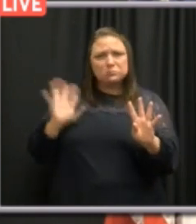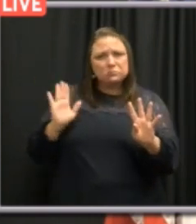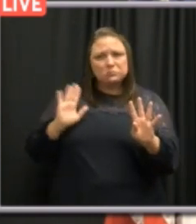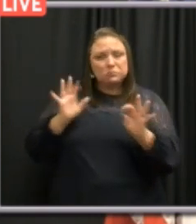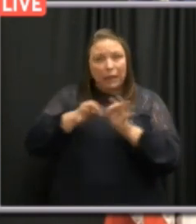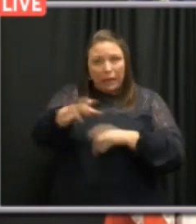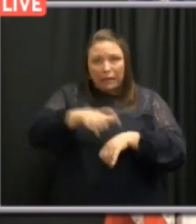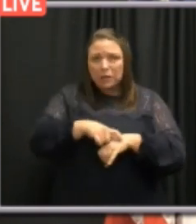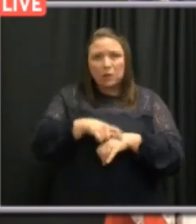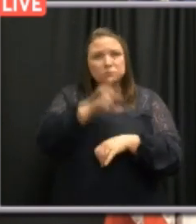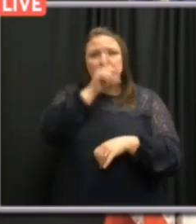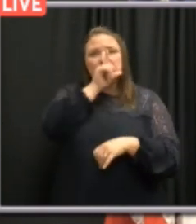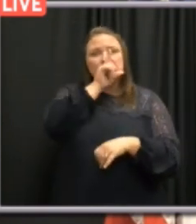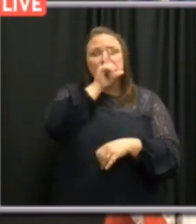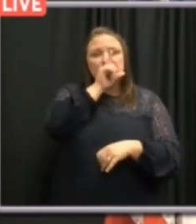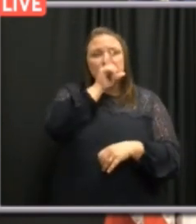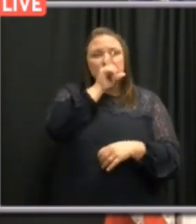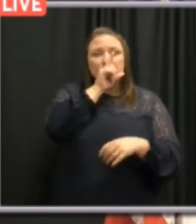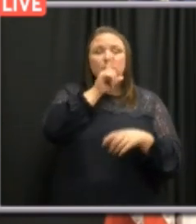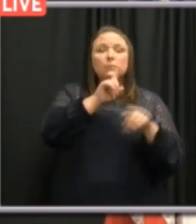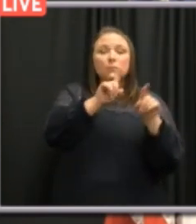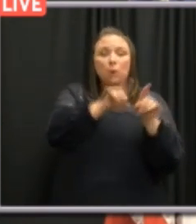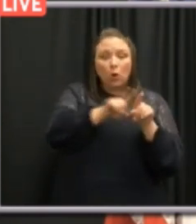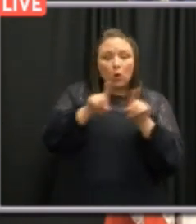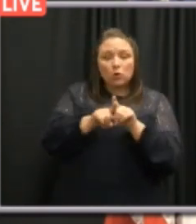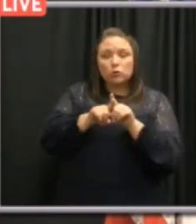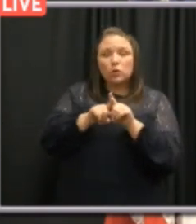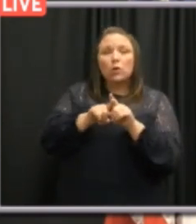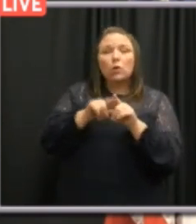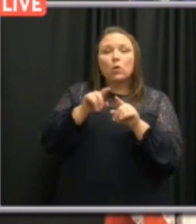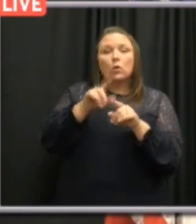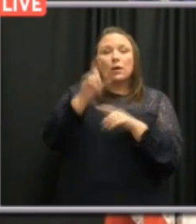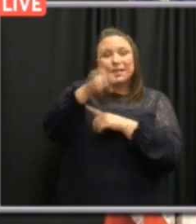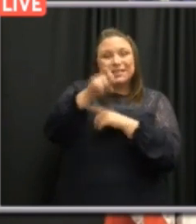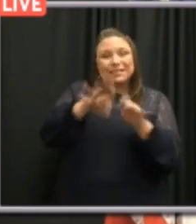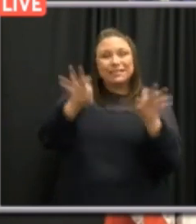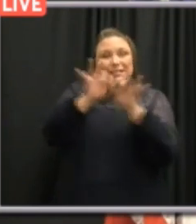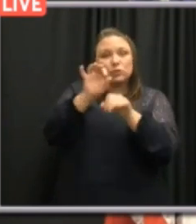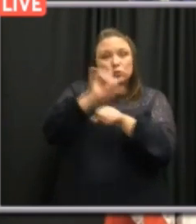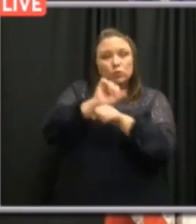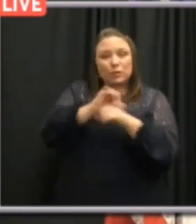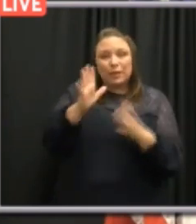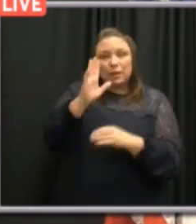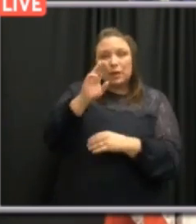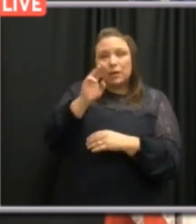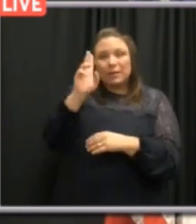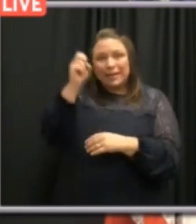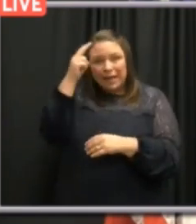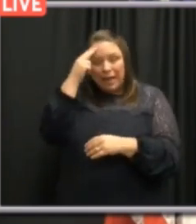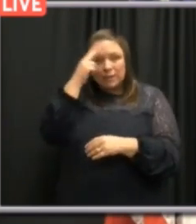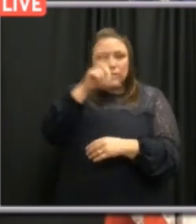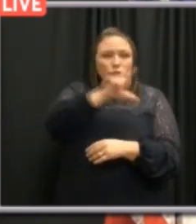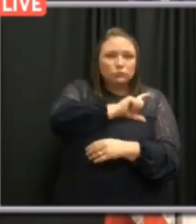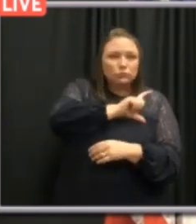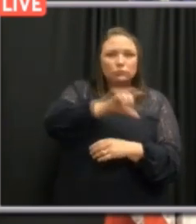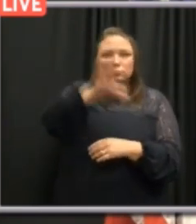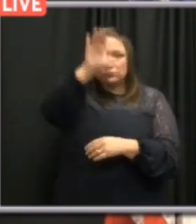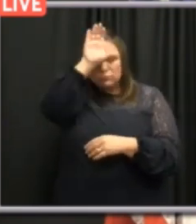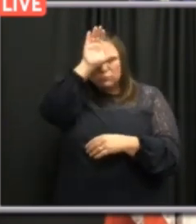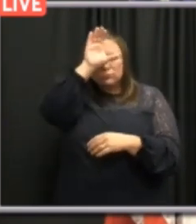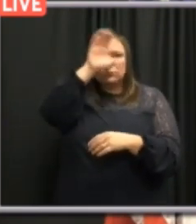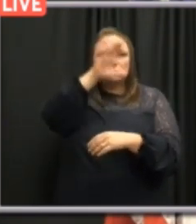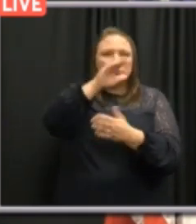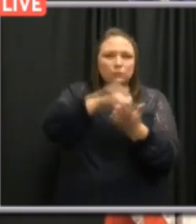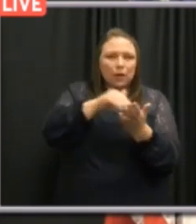times there. Secondly, essential workers of Metro, so sheriff's department, firefighters, police, and so forth, there